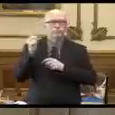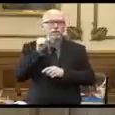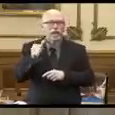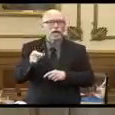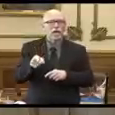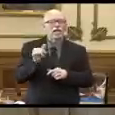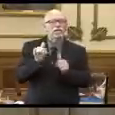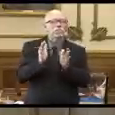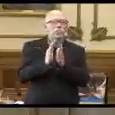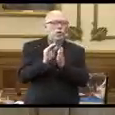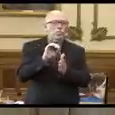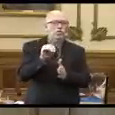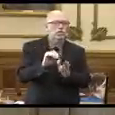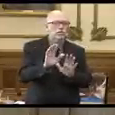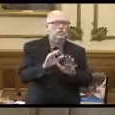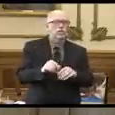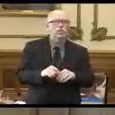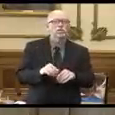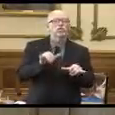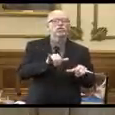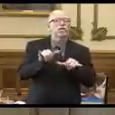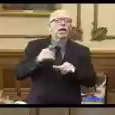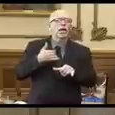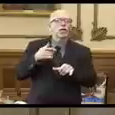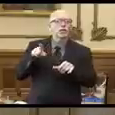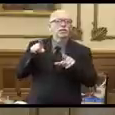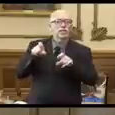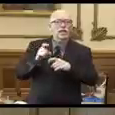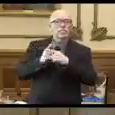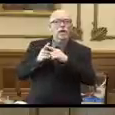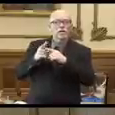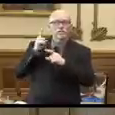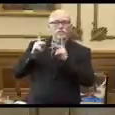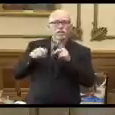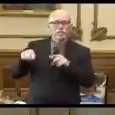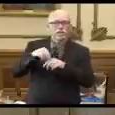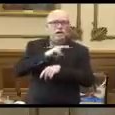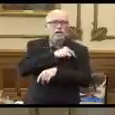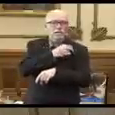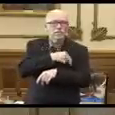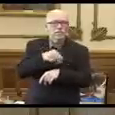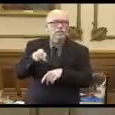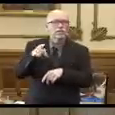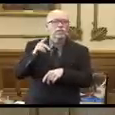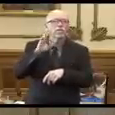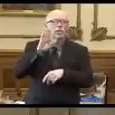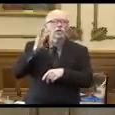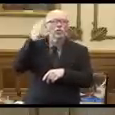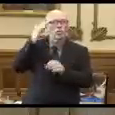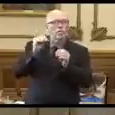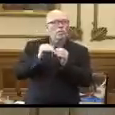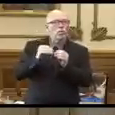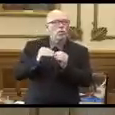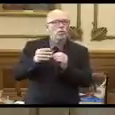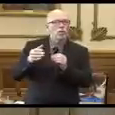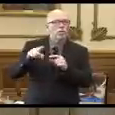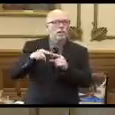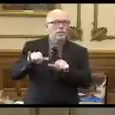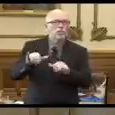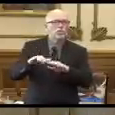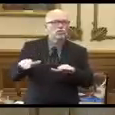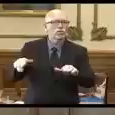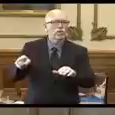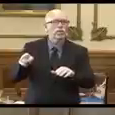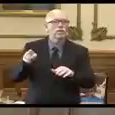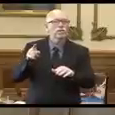smaller percentage. Just like our tests being positive for individuals in the hospital, we'll probably tend to know more about those children that do